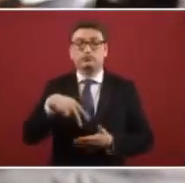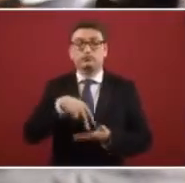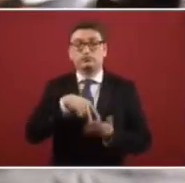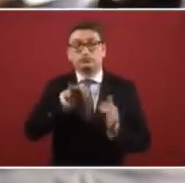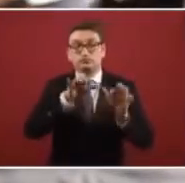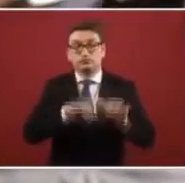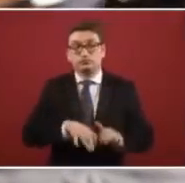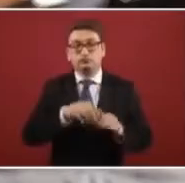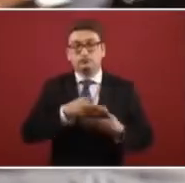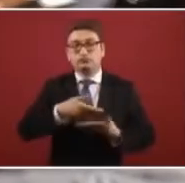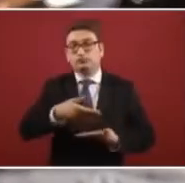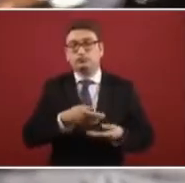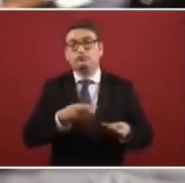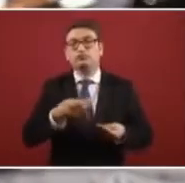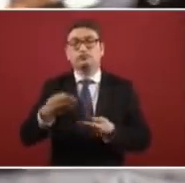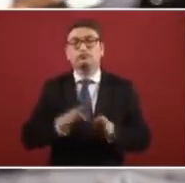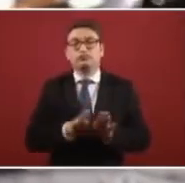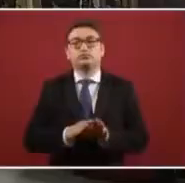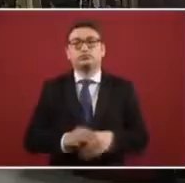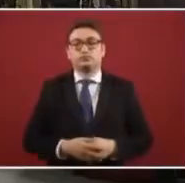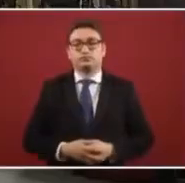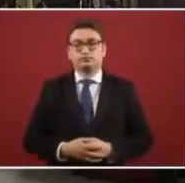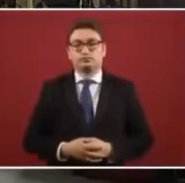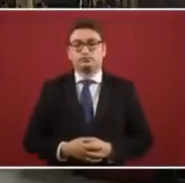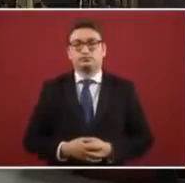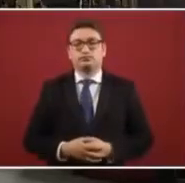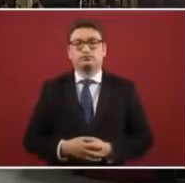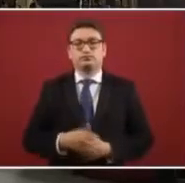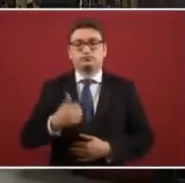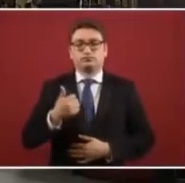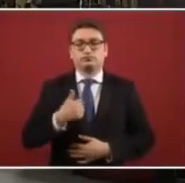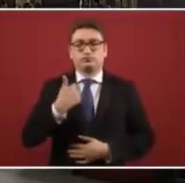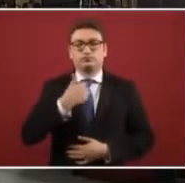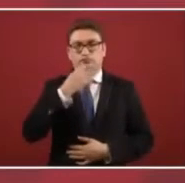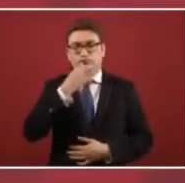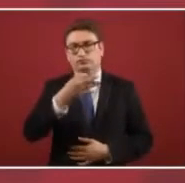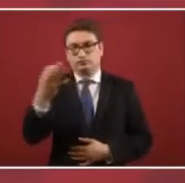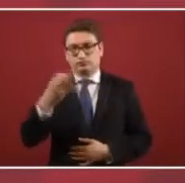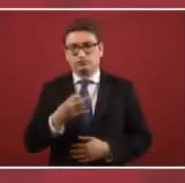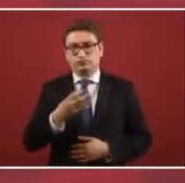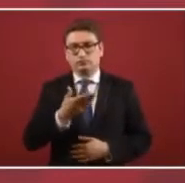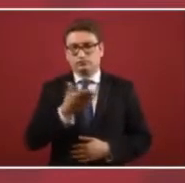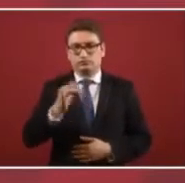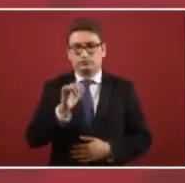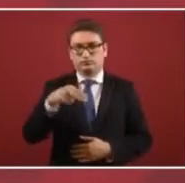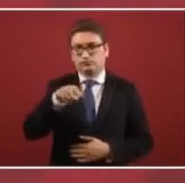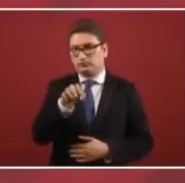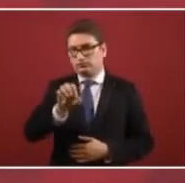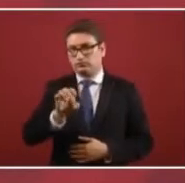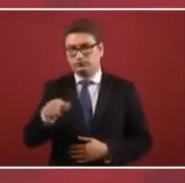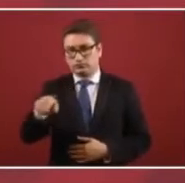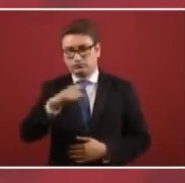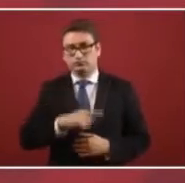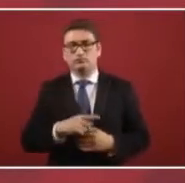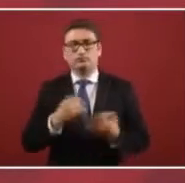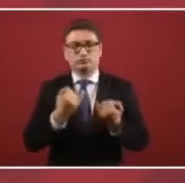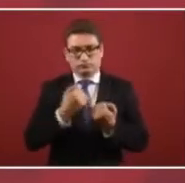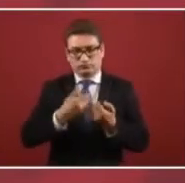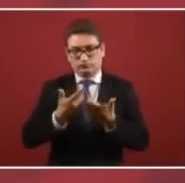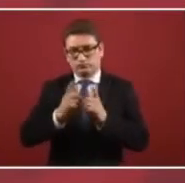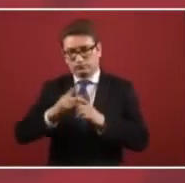it a possibility that you can do something in written? No, let me take advantage to say to these people from